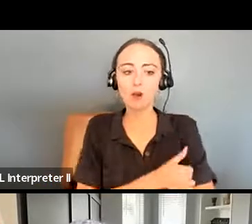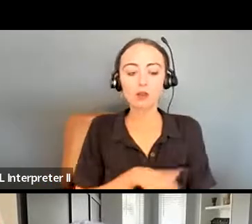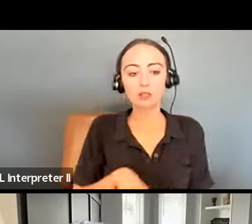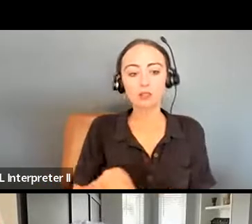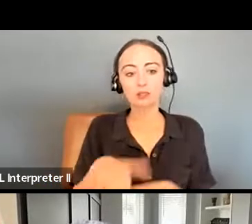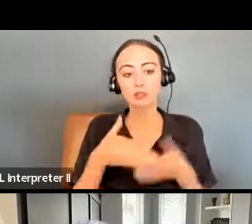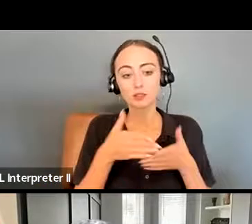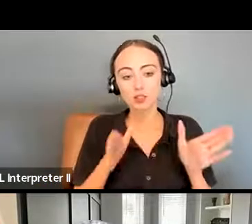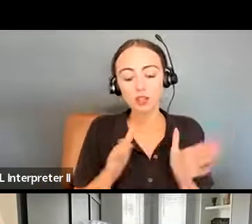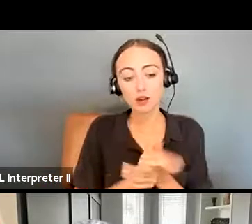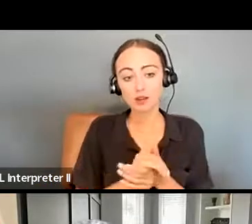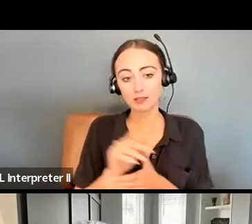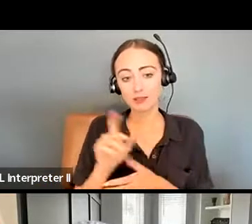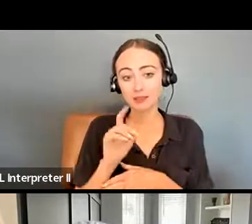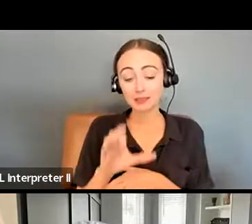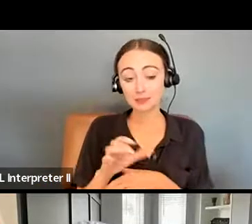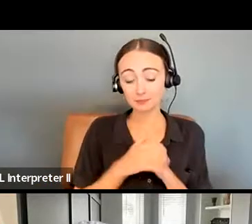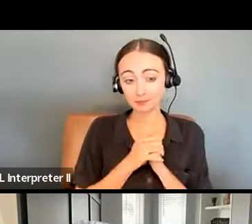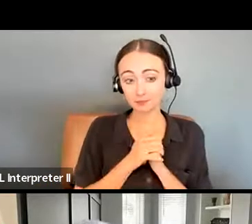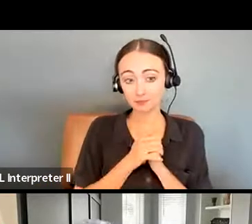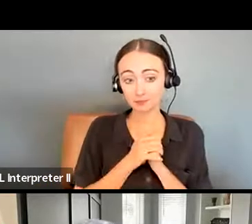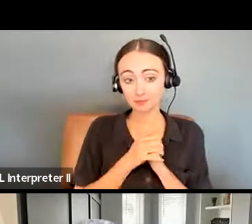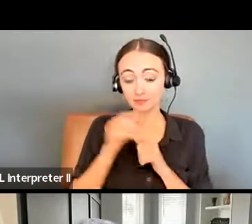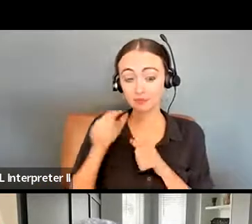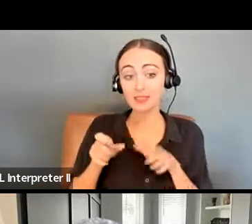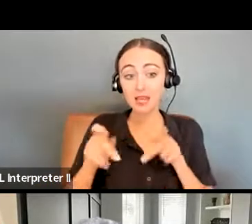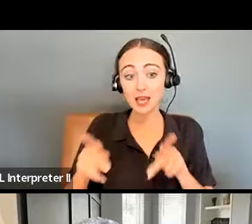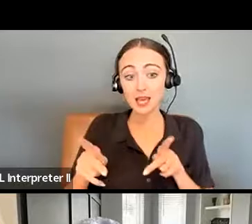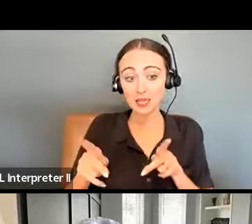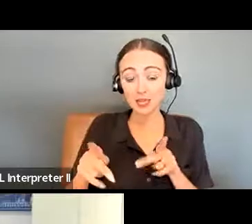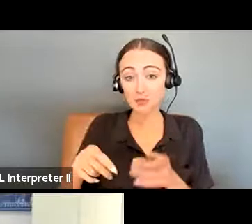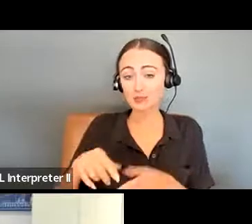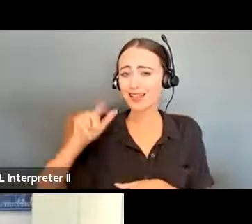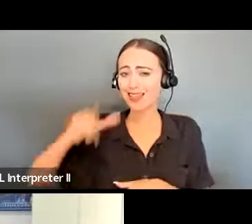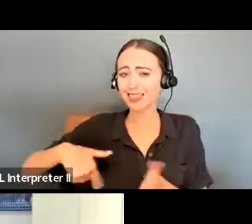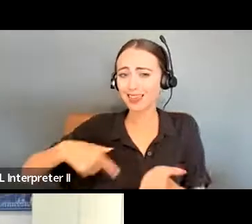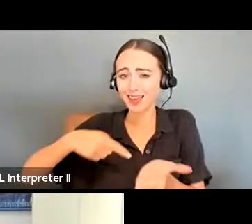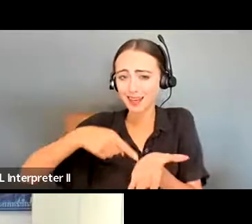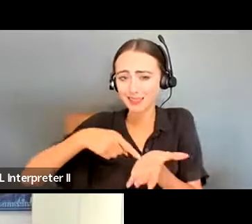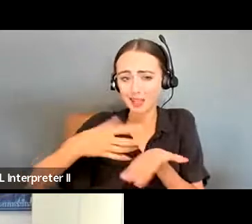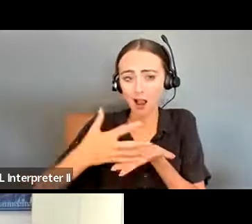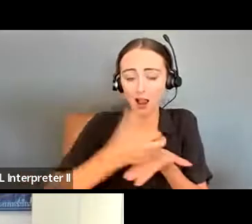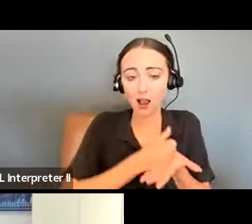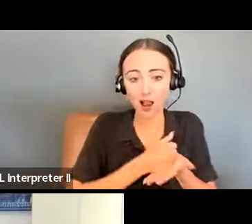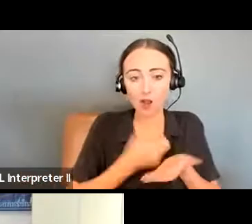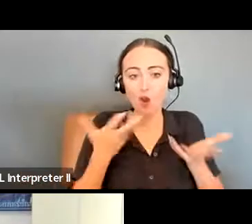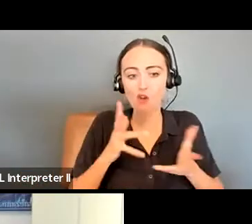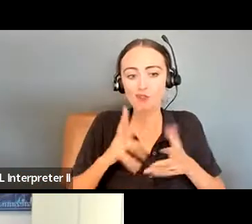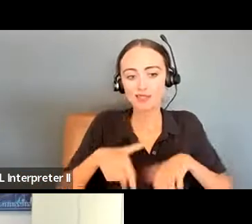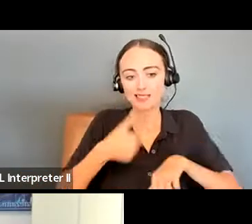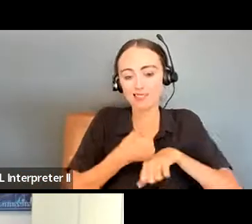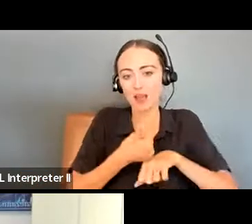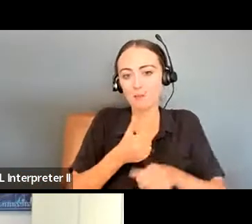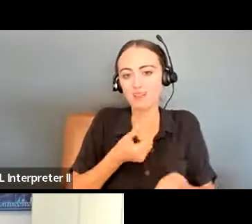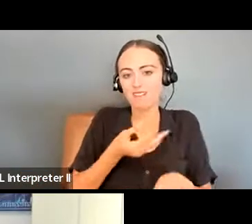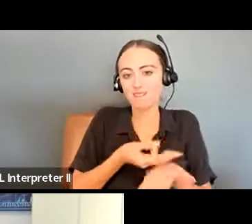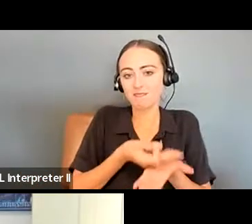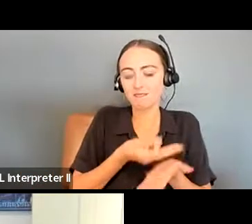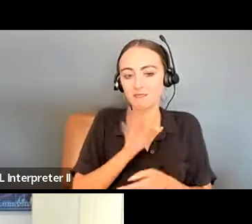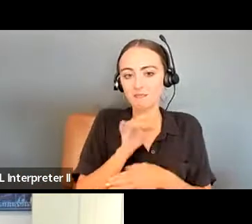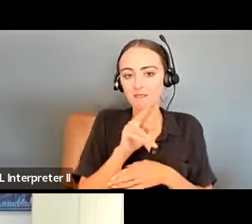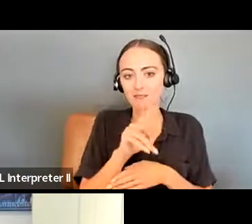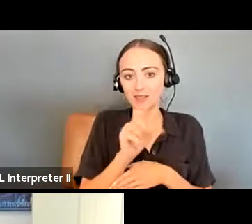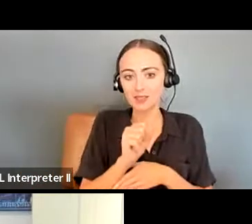of the District of Columbia, this bill will allow BEGA to keep collected delinquent debts in an already established fund. The money deposited into